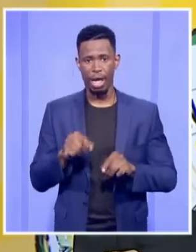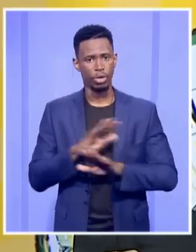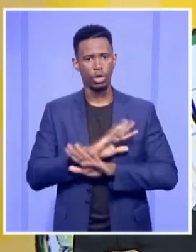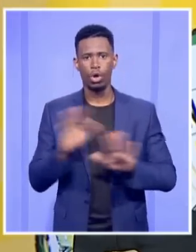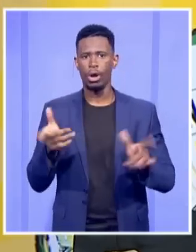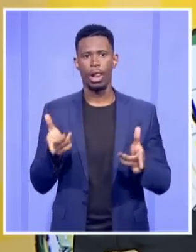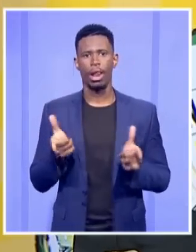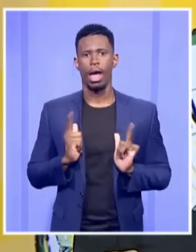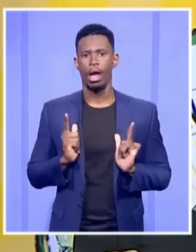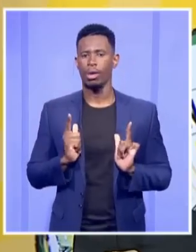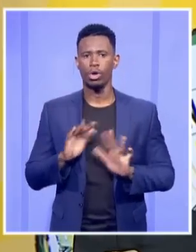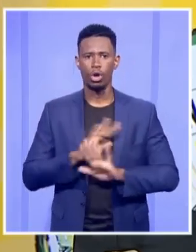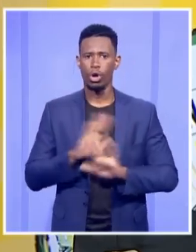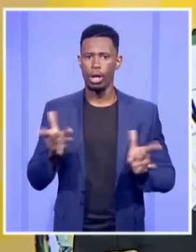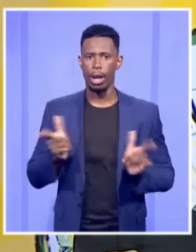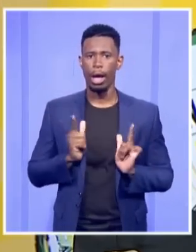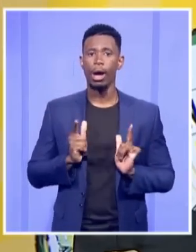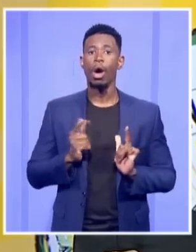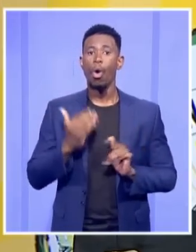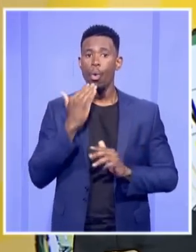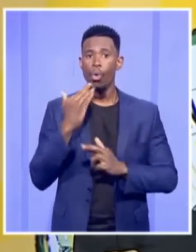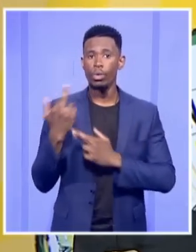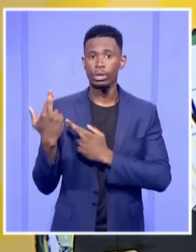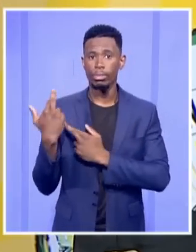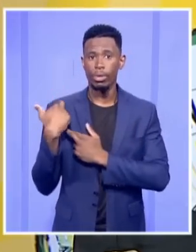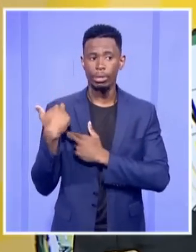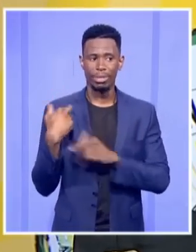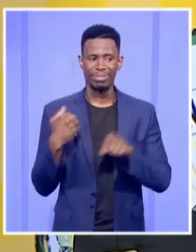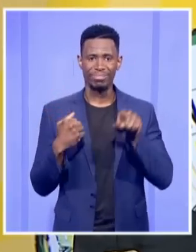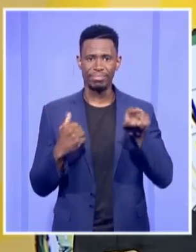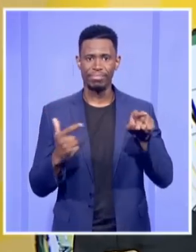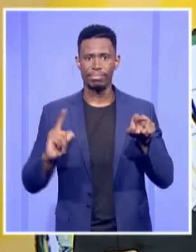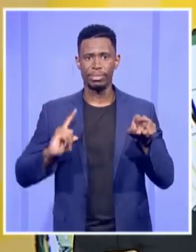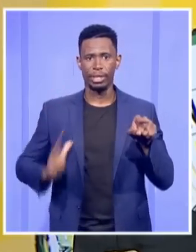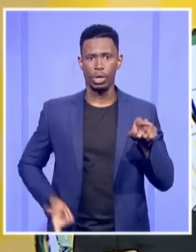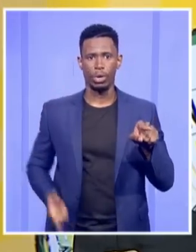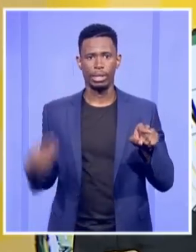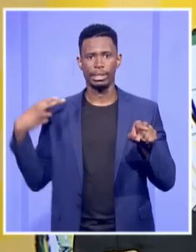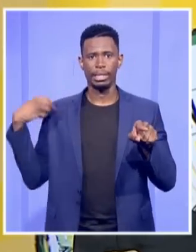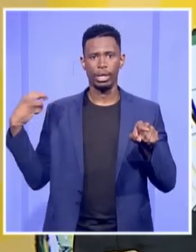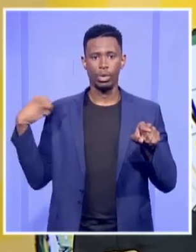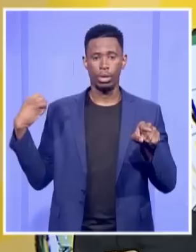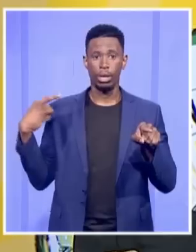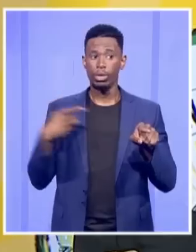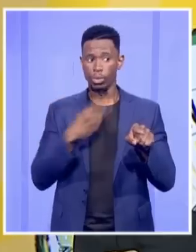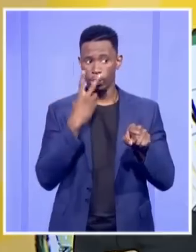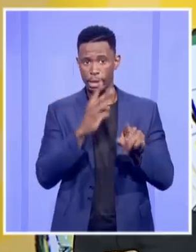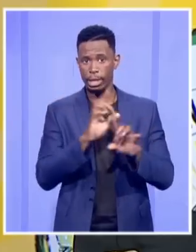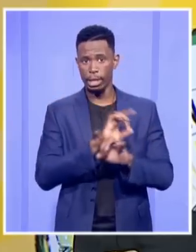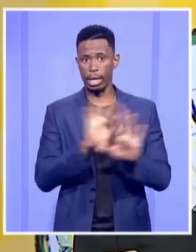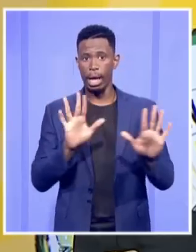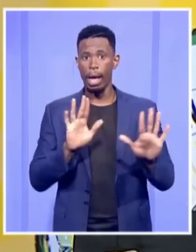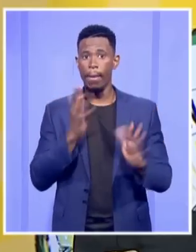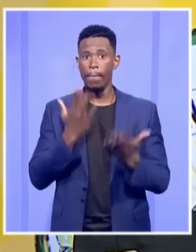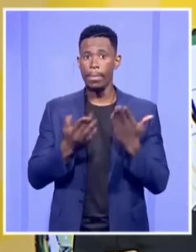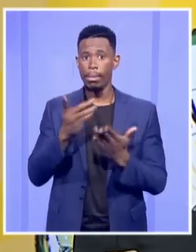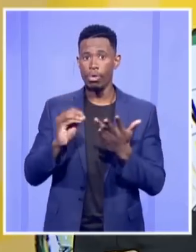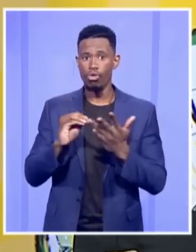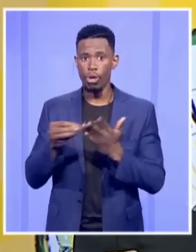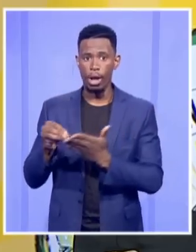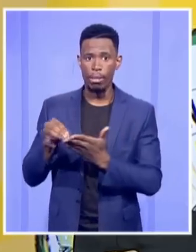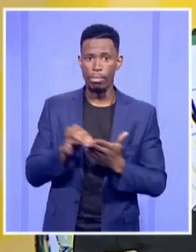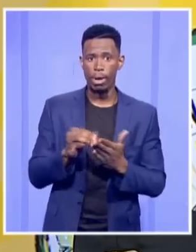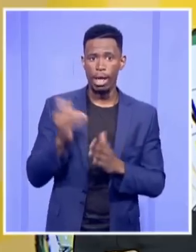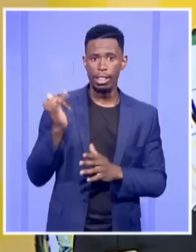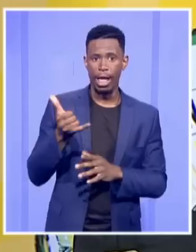I'm sure you have seen our security is well on point. If you tried something with a small knife, you might